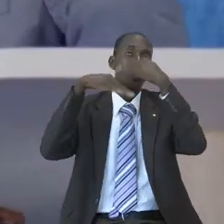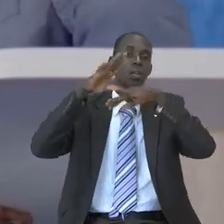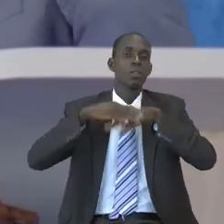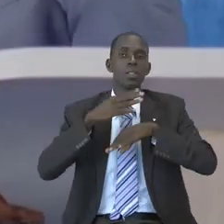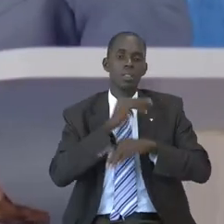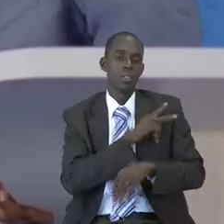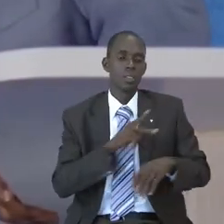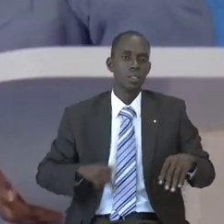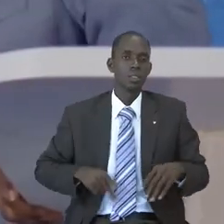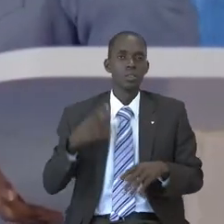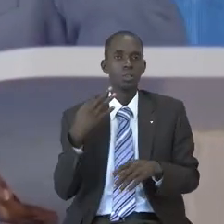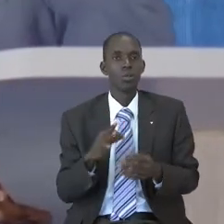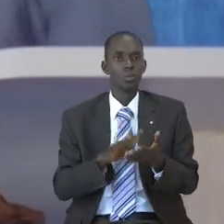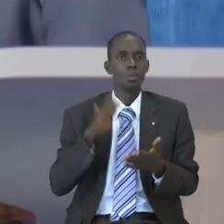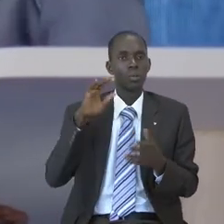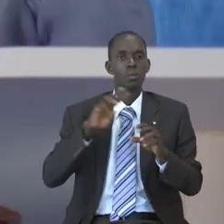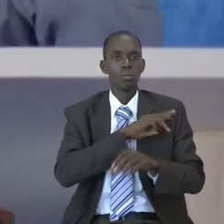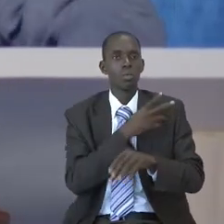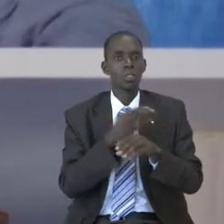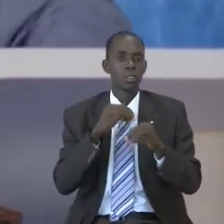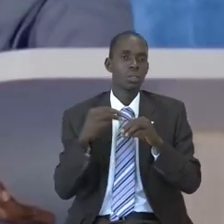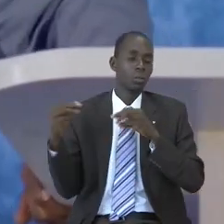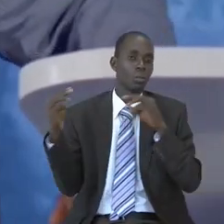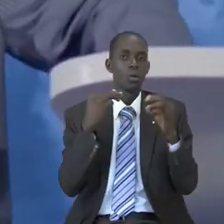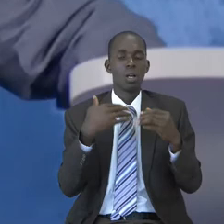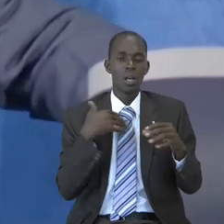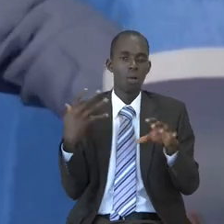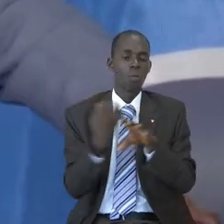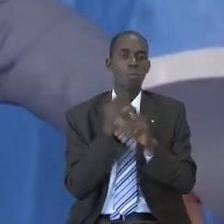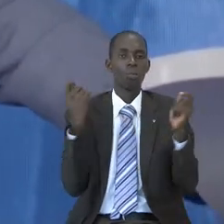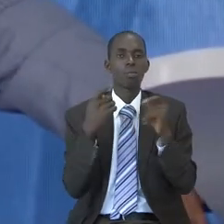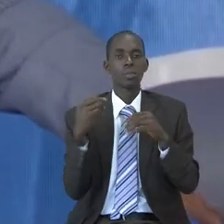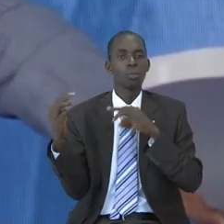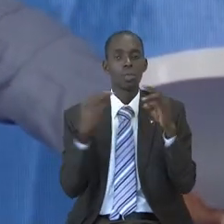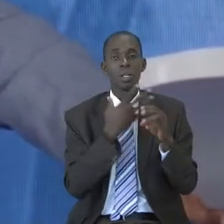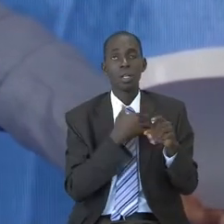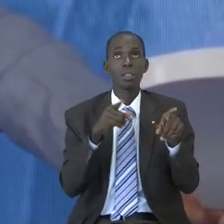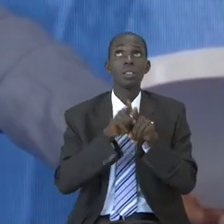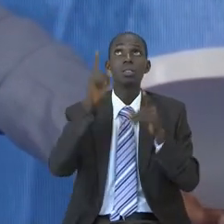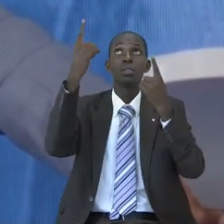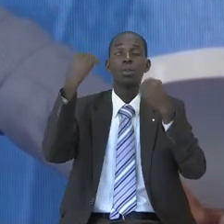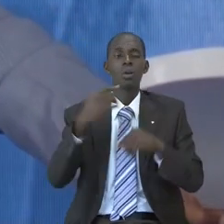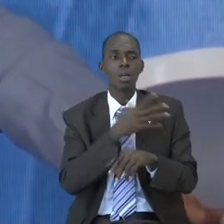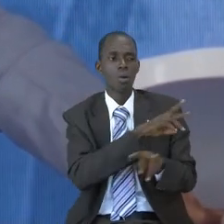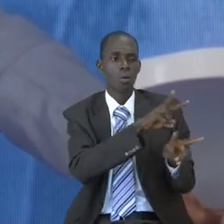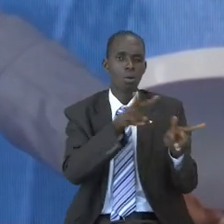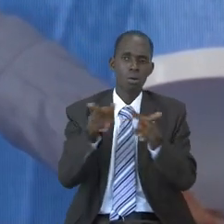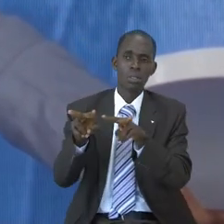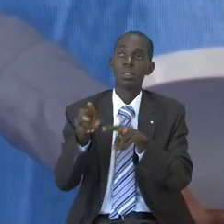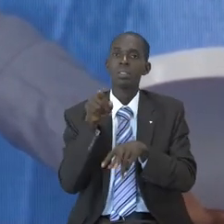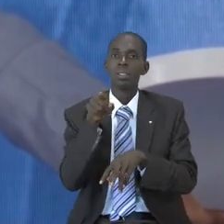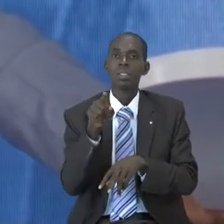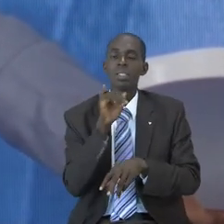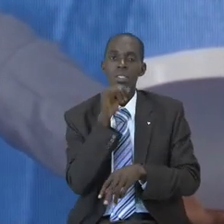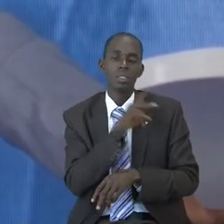Lord of battle, has won the battle. And as he comes in, they see him. They say, King of